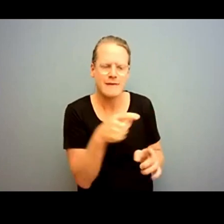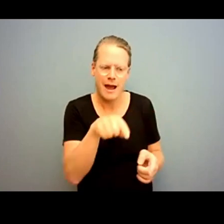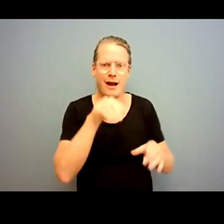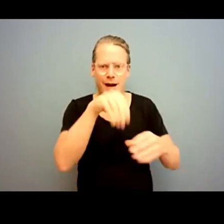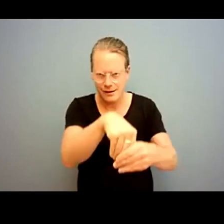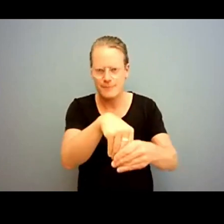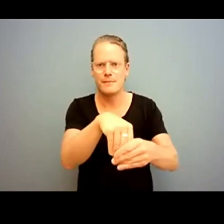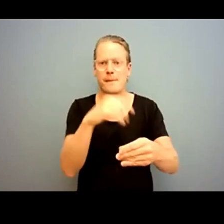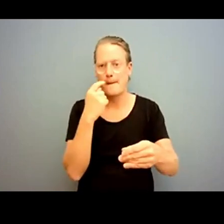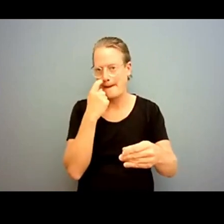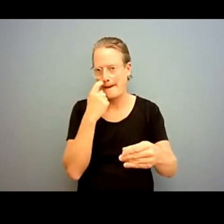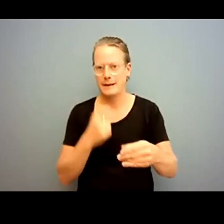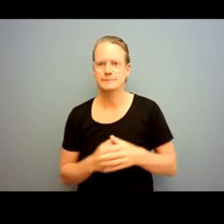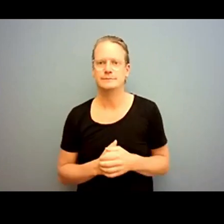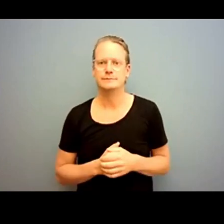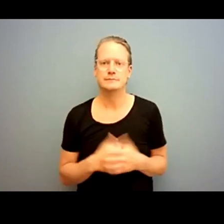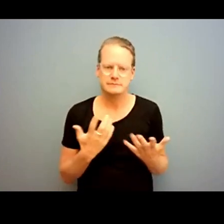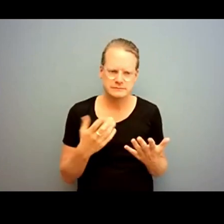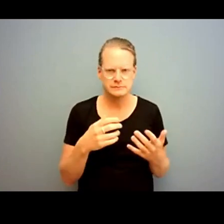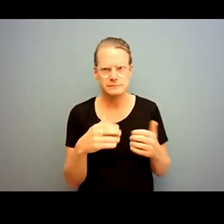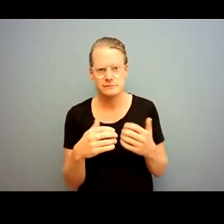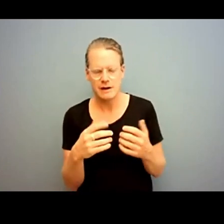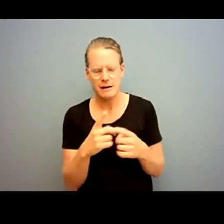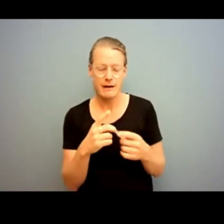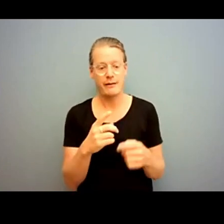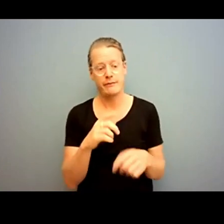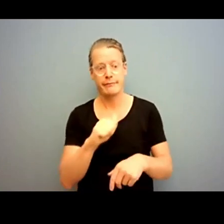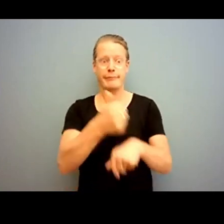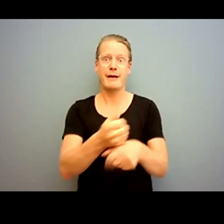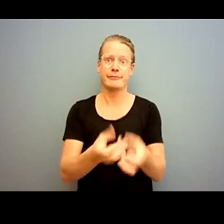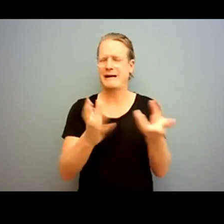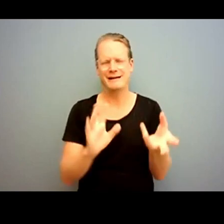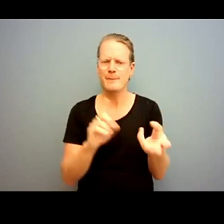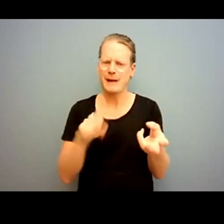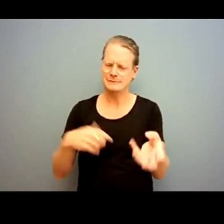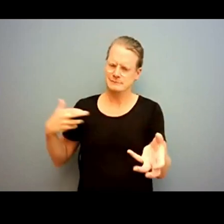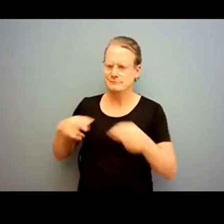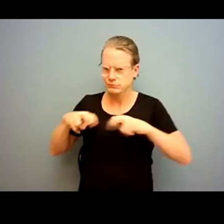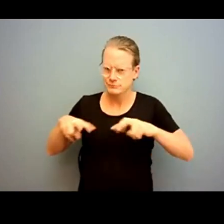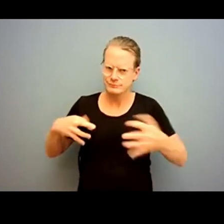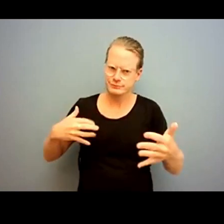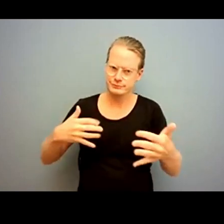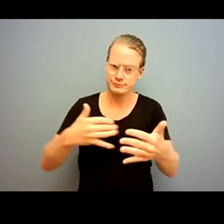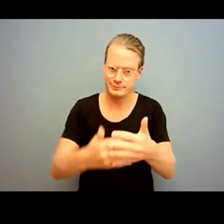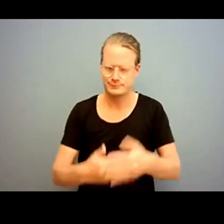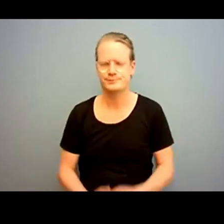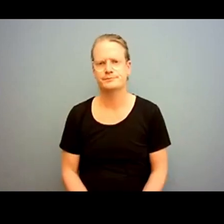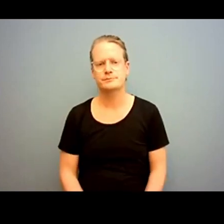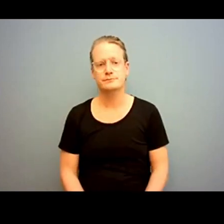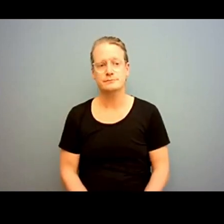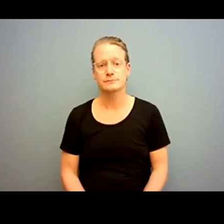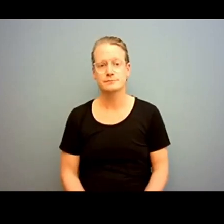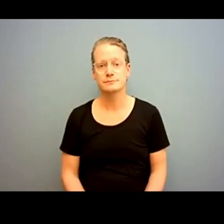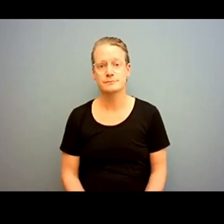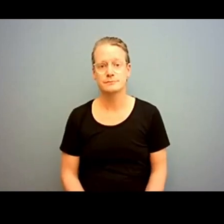it's not enough. From a policymaker's point of view, you tend to ask, and you should ask, a different set